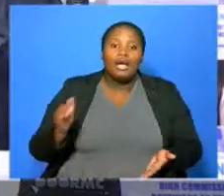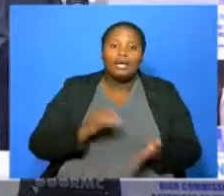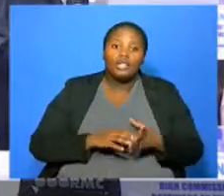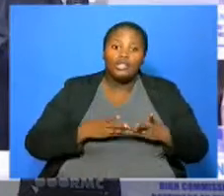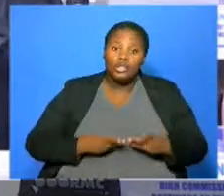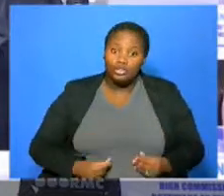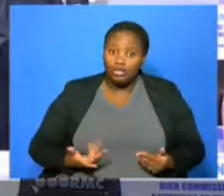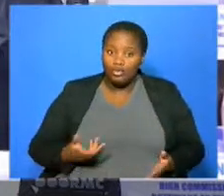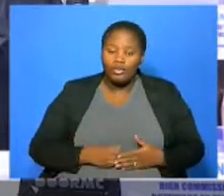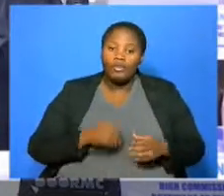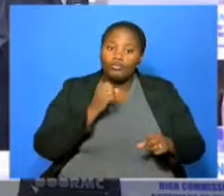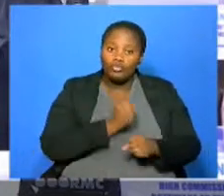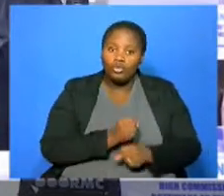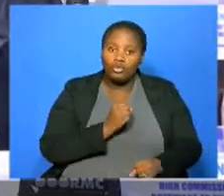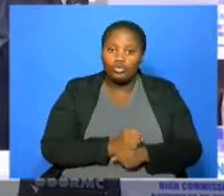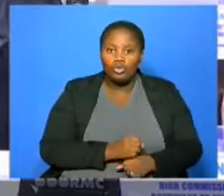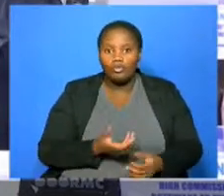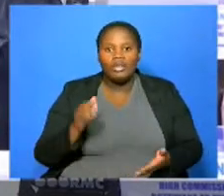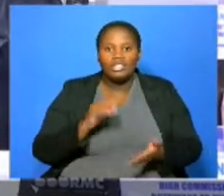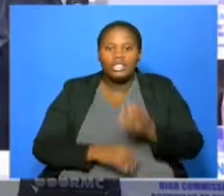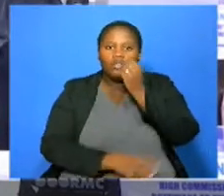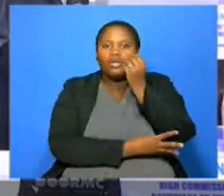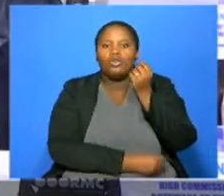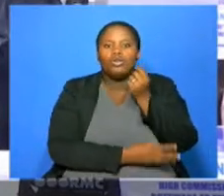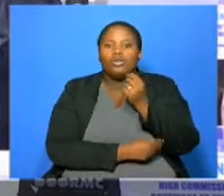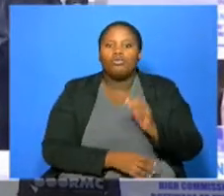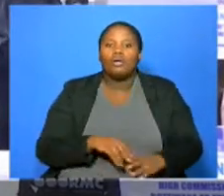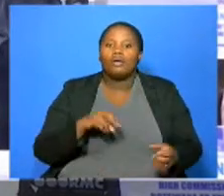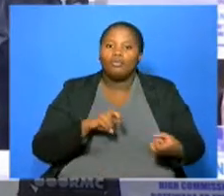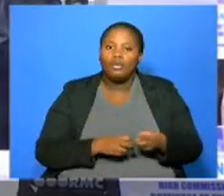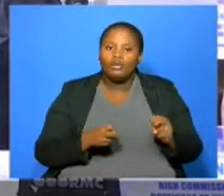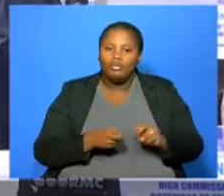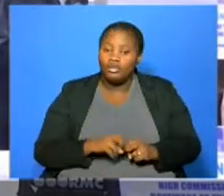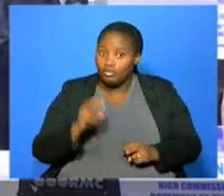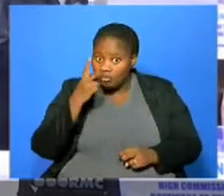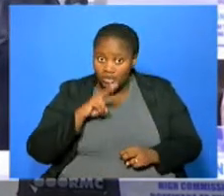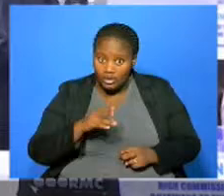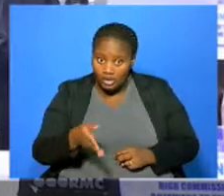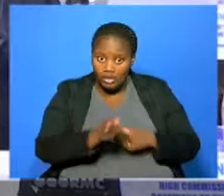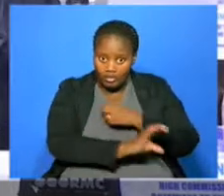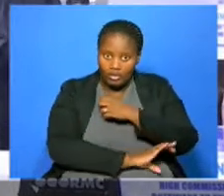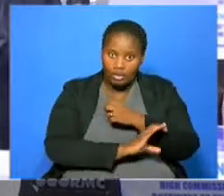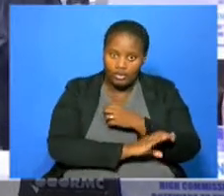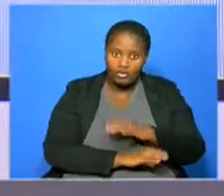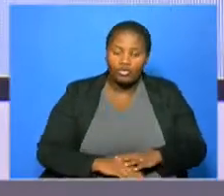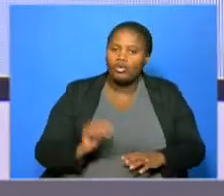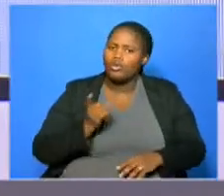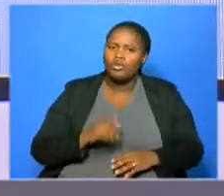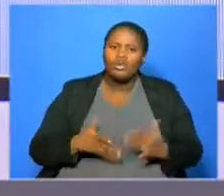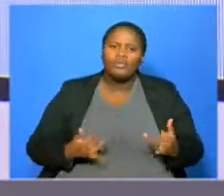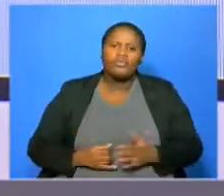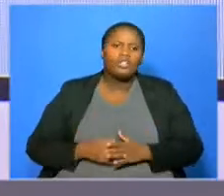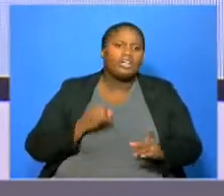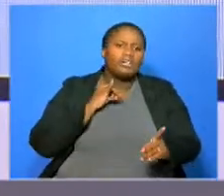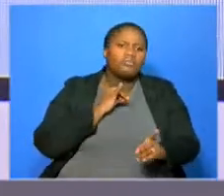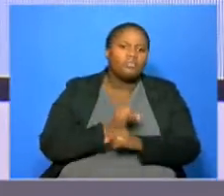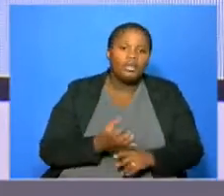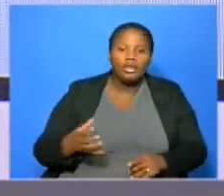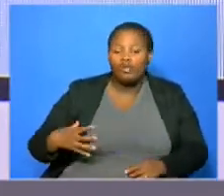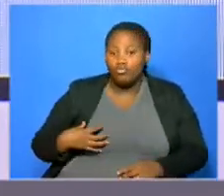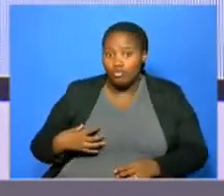pockets of poverty that we continue to see in the country, which disproportionately affects our